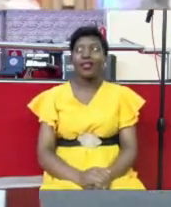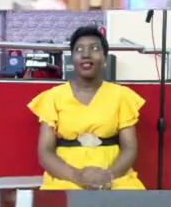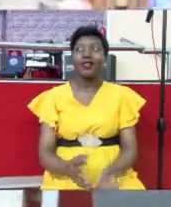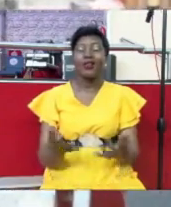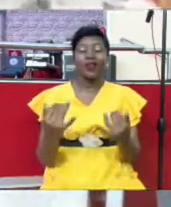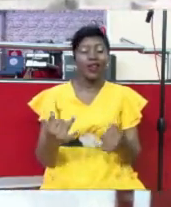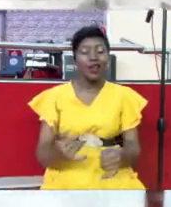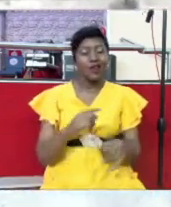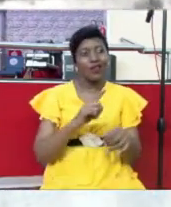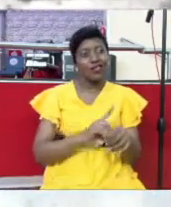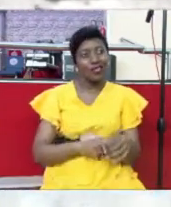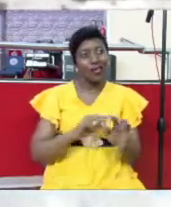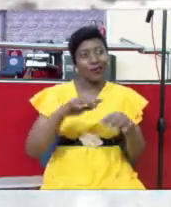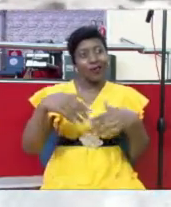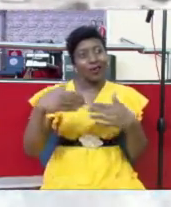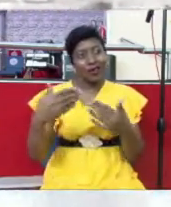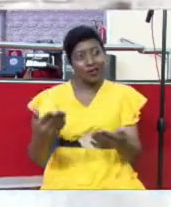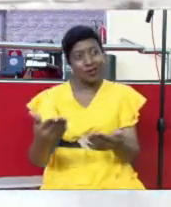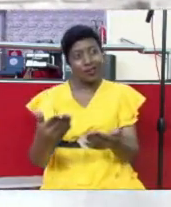wakati